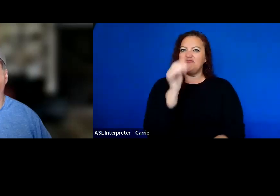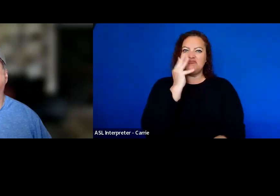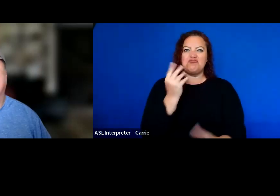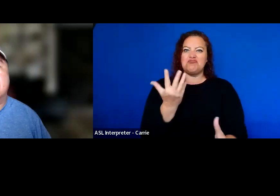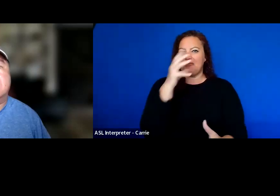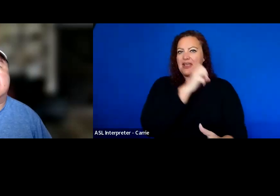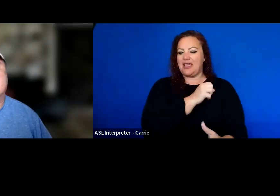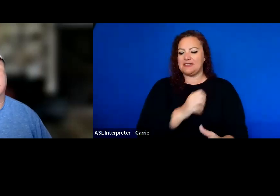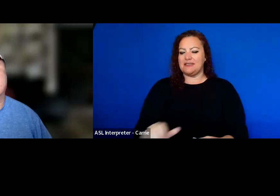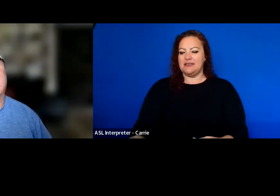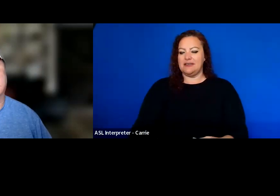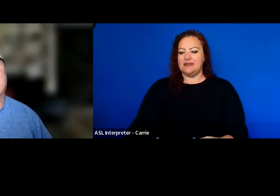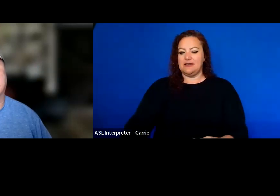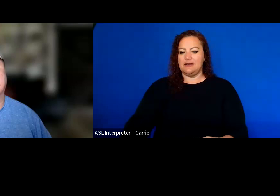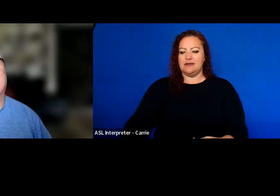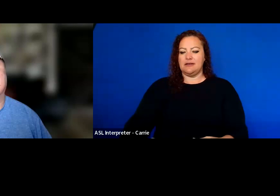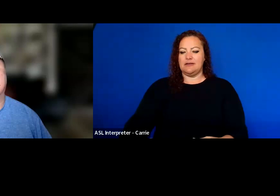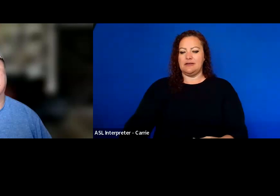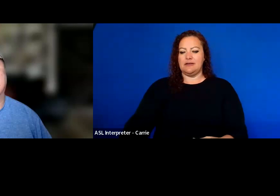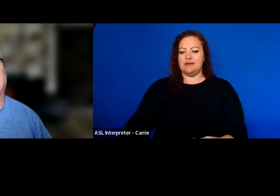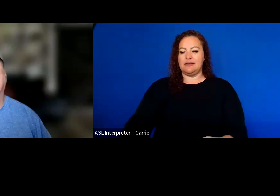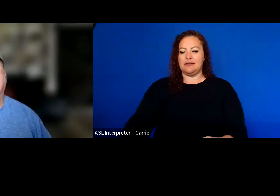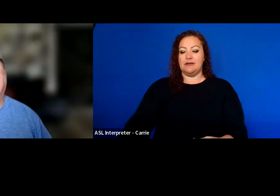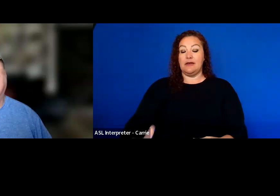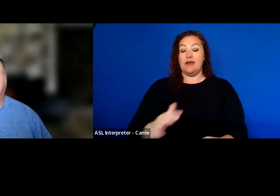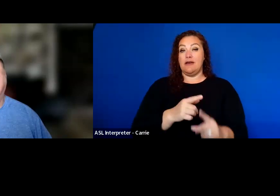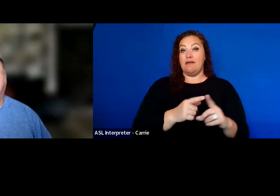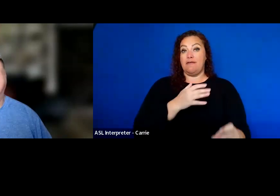So based on my literature review,